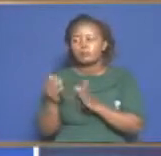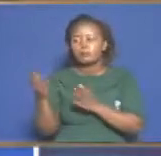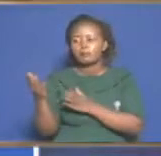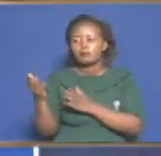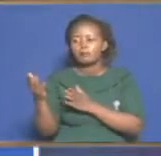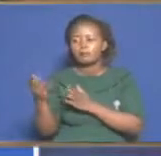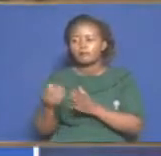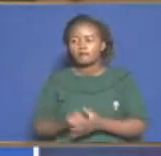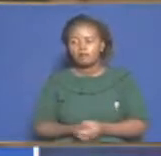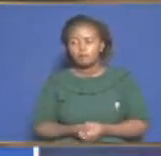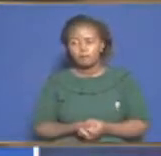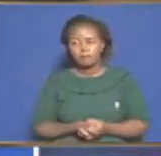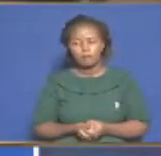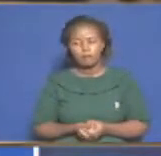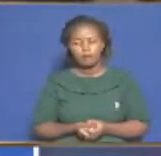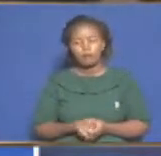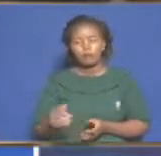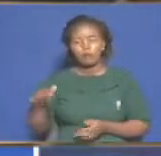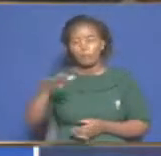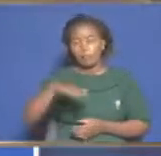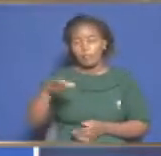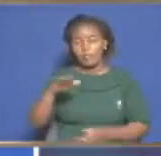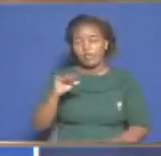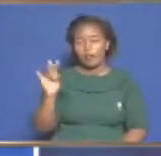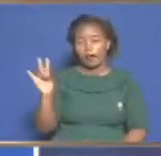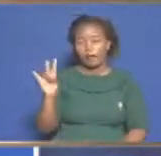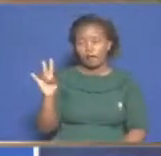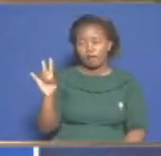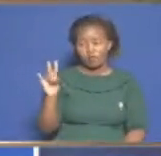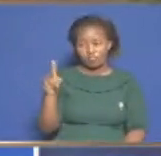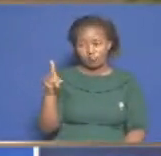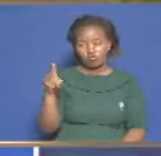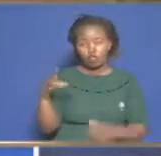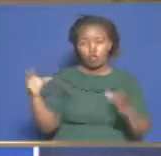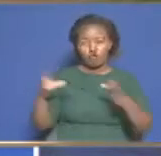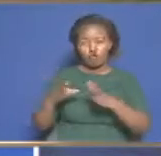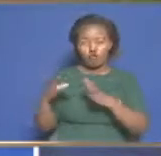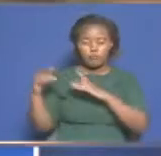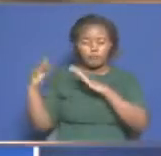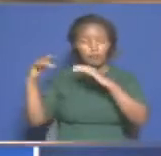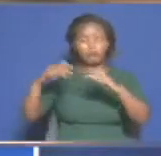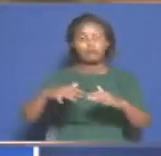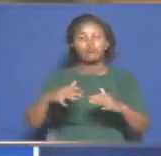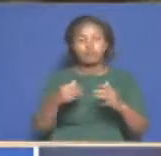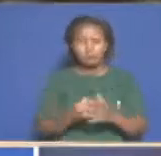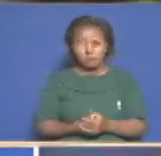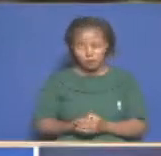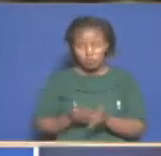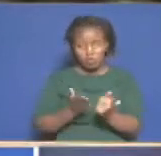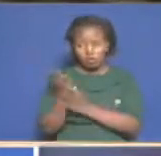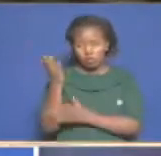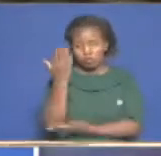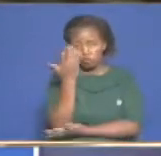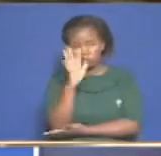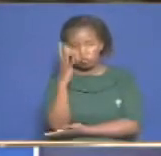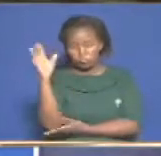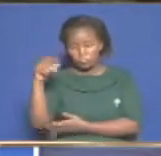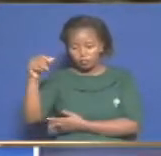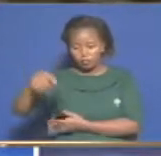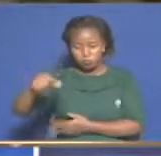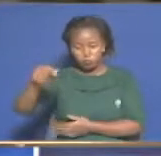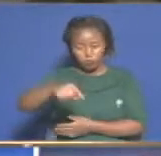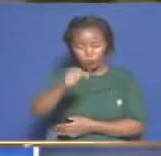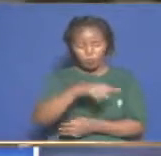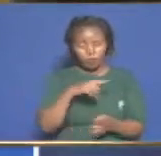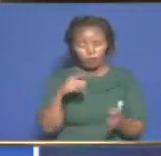At the heart of Mwangea area in Voi, a group has converged for a noble cause. Through a tree planting exercise, the group aims